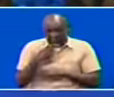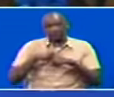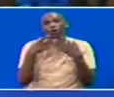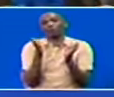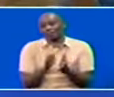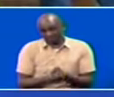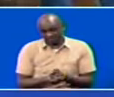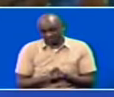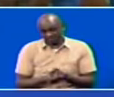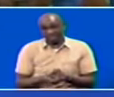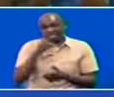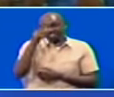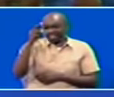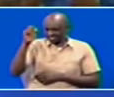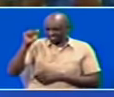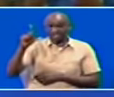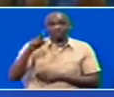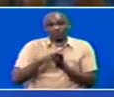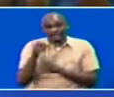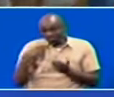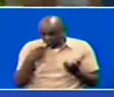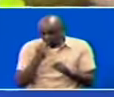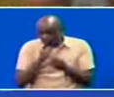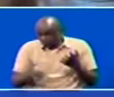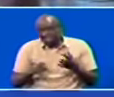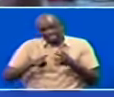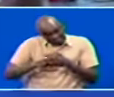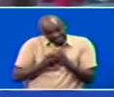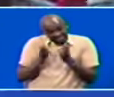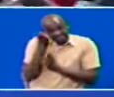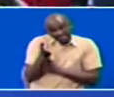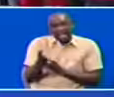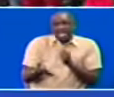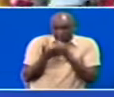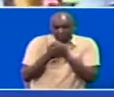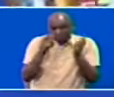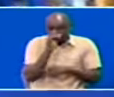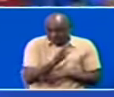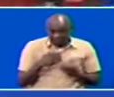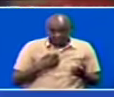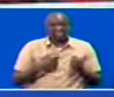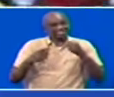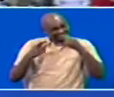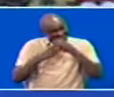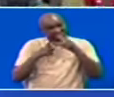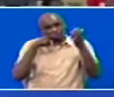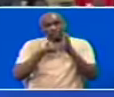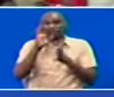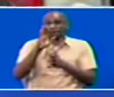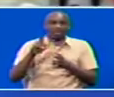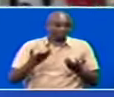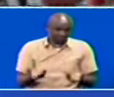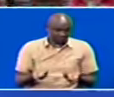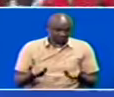set. Daniel Onyama MP Webuye West was the star serviceman, aiding his side with 6 points from his services